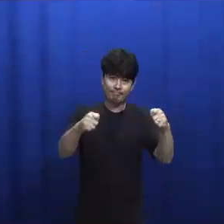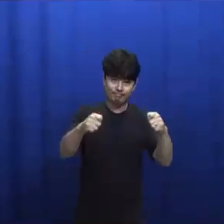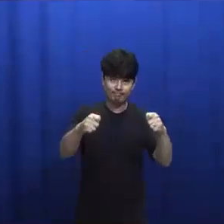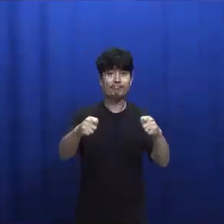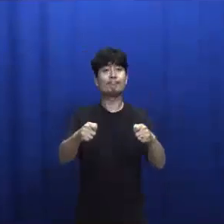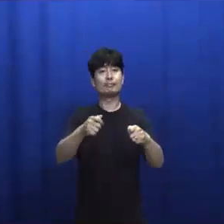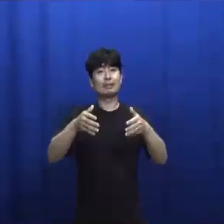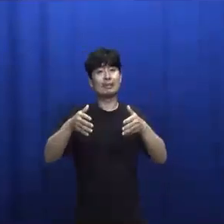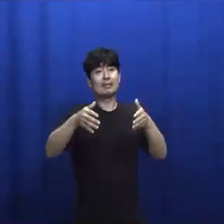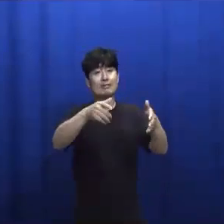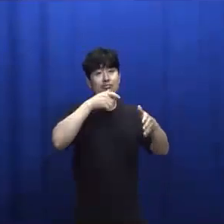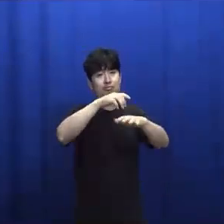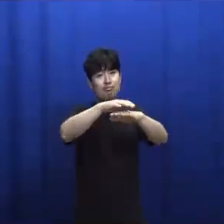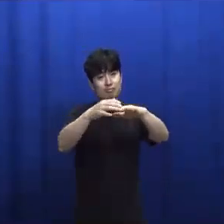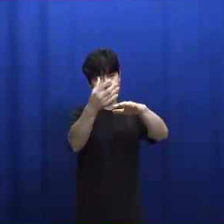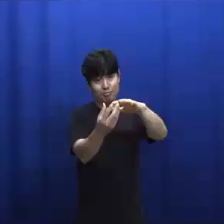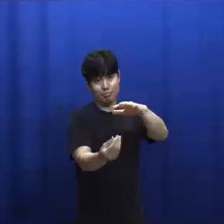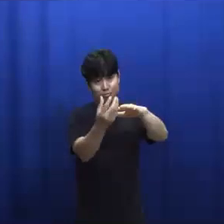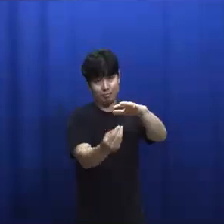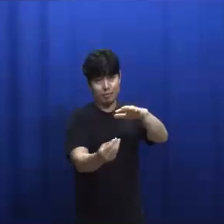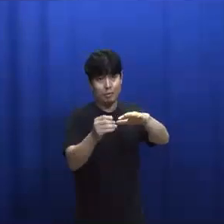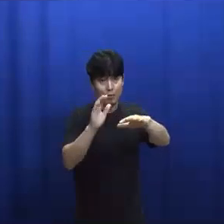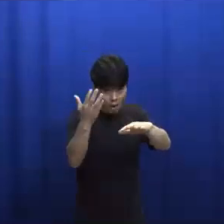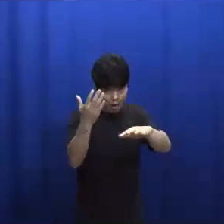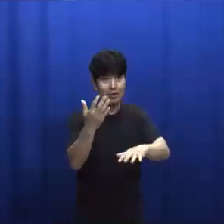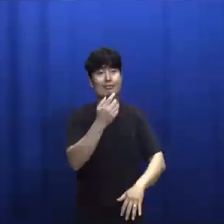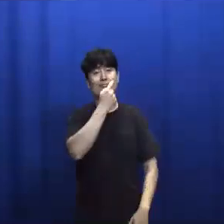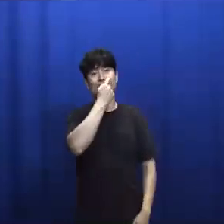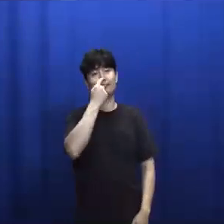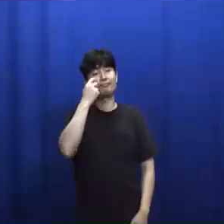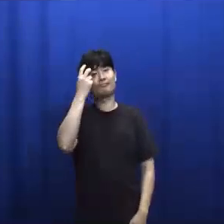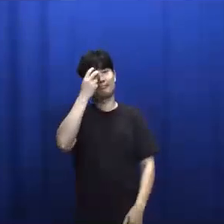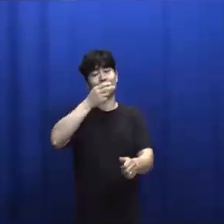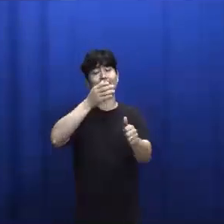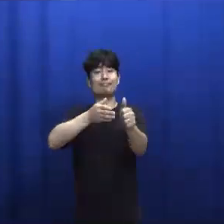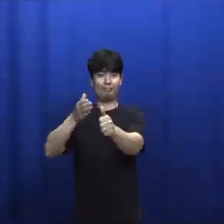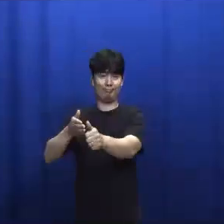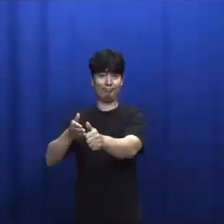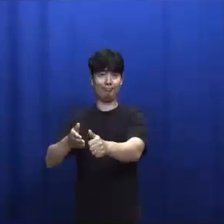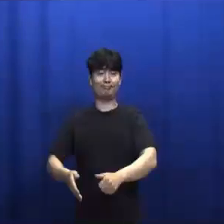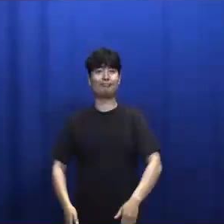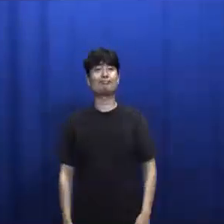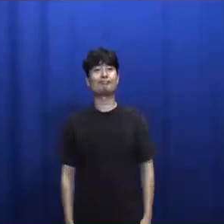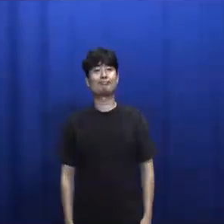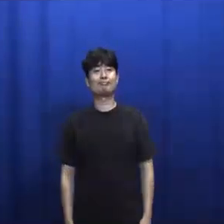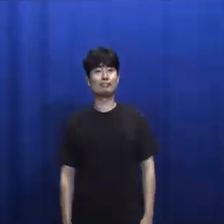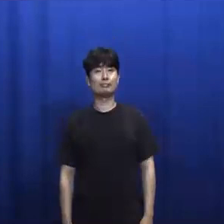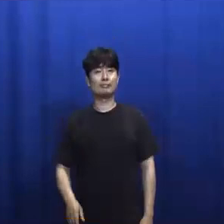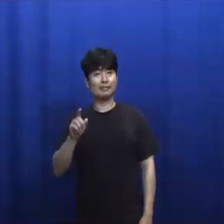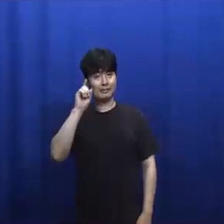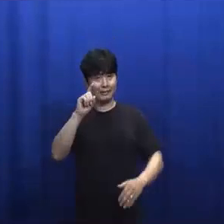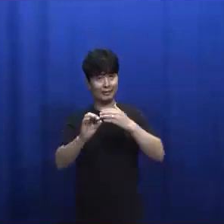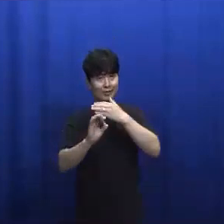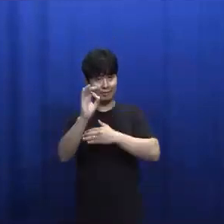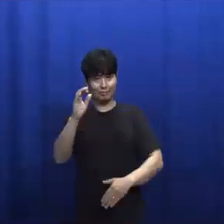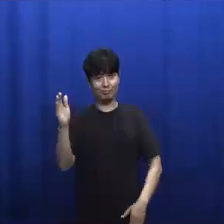Thanks to Minister of Science and ICT, there was a large-scale data project fundings. We could